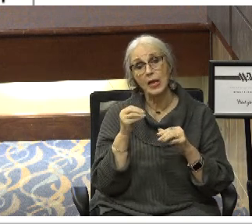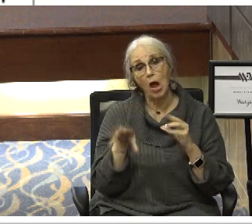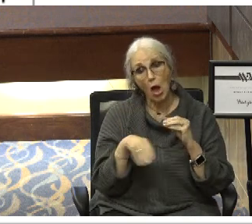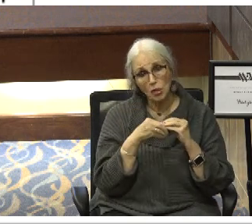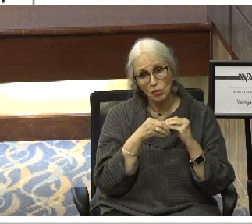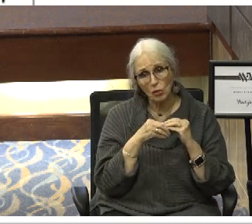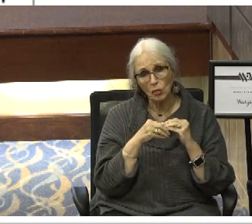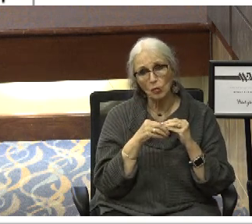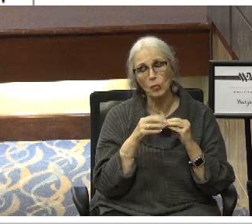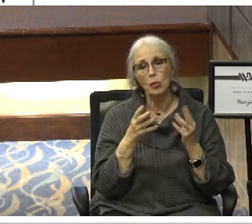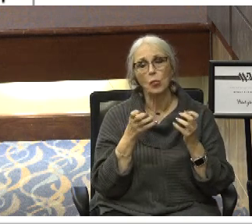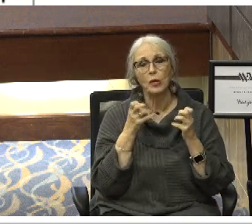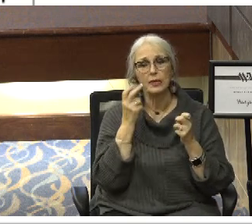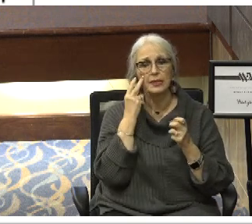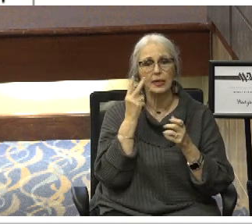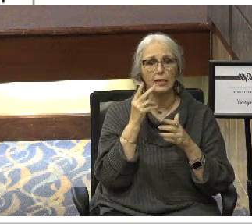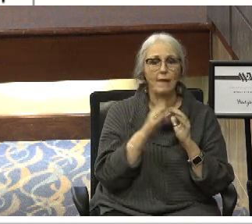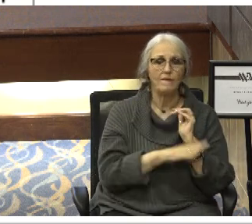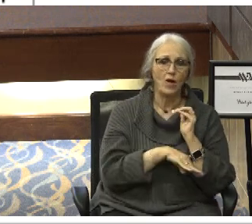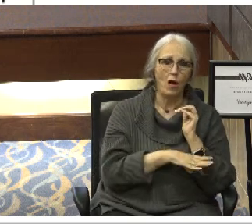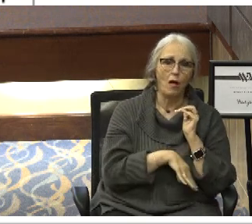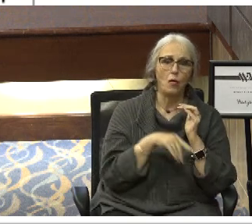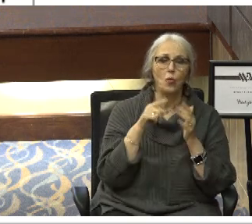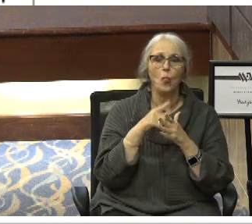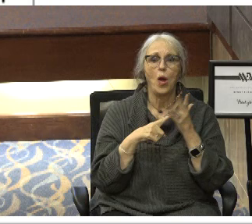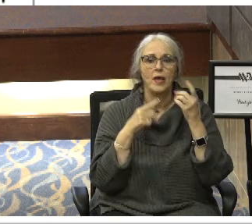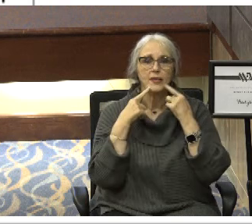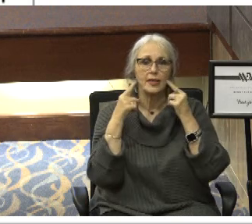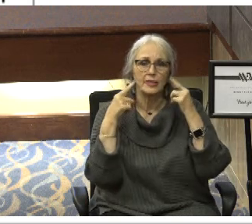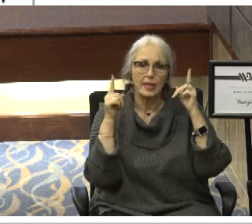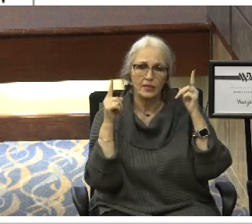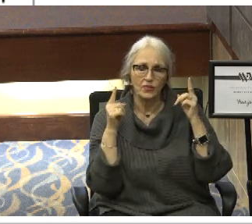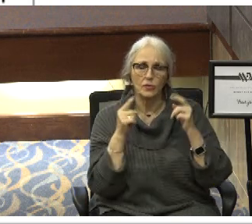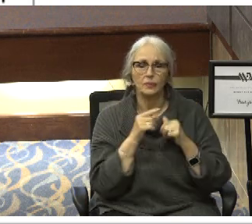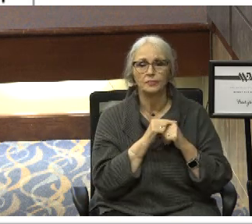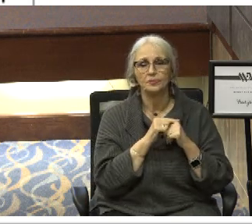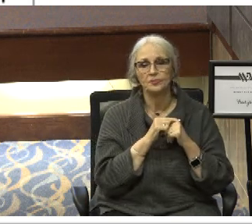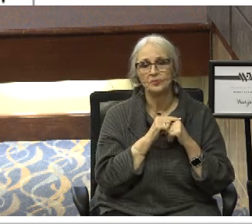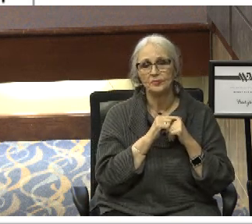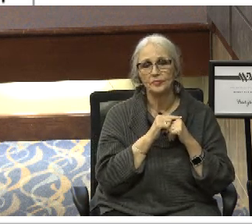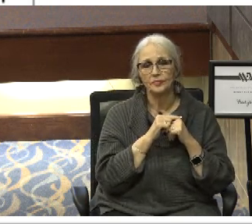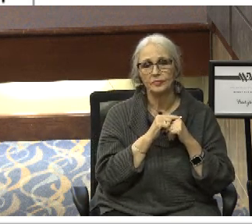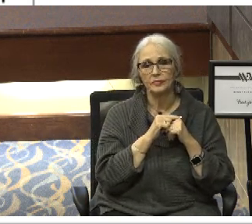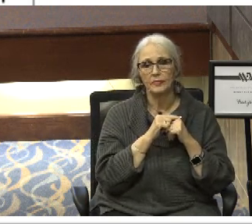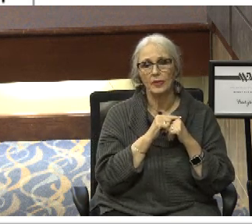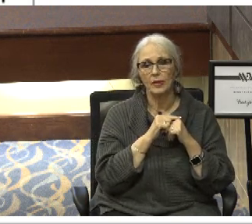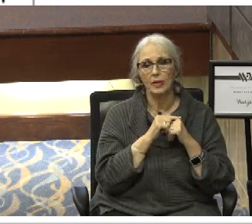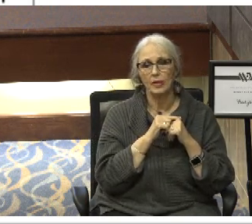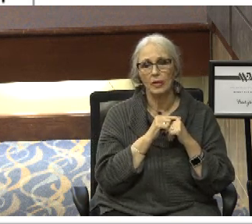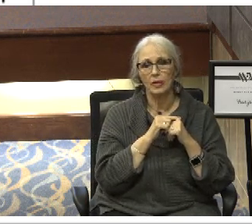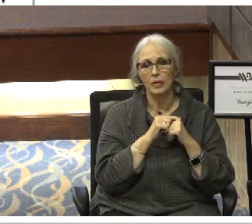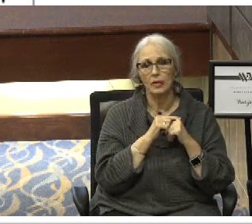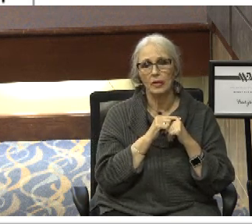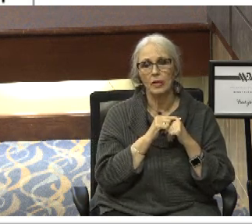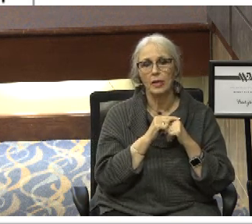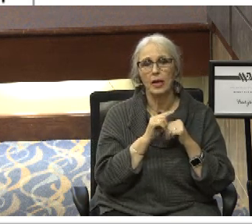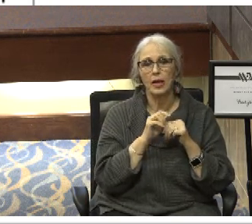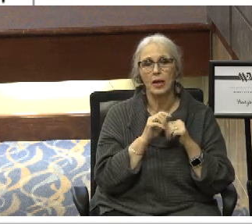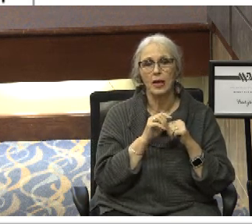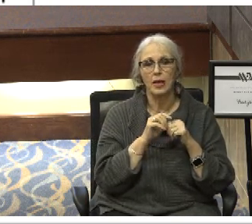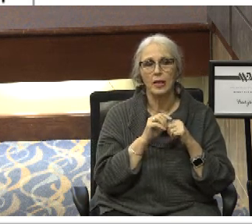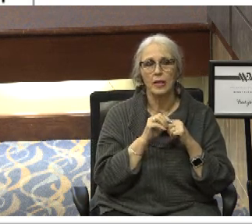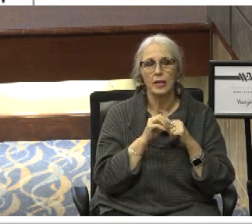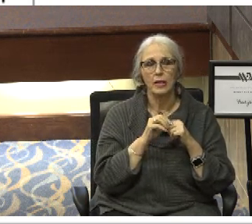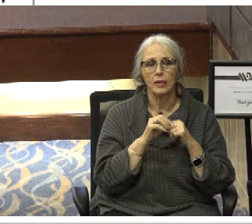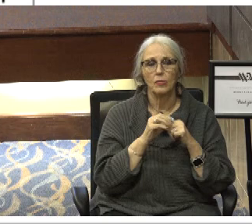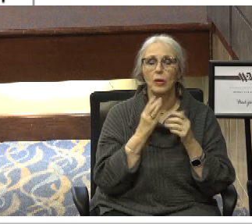we're going to be doing what we did in the fall that was successful, going to pop-up events, you know, finding, I think, like the Wade Bowen Festival, we might